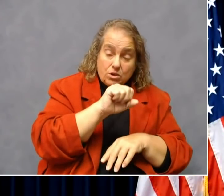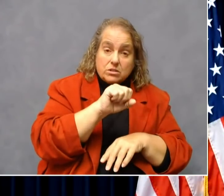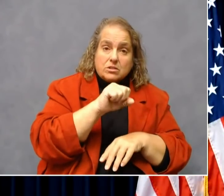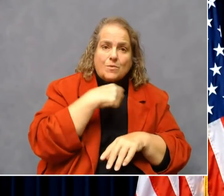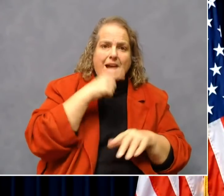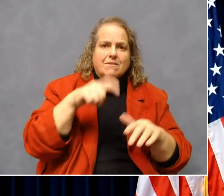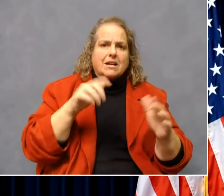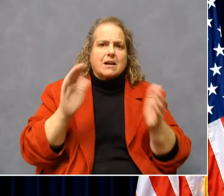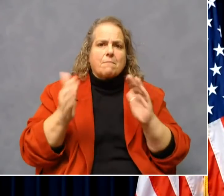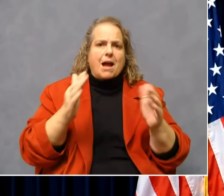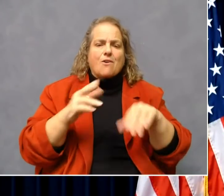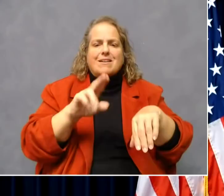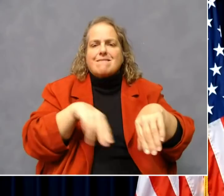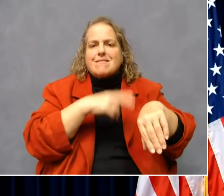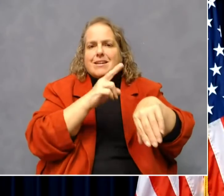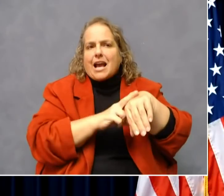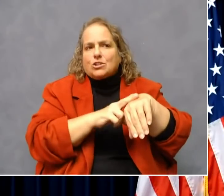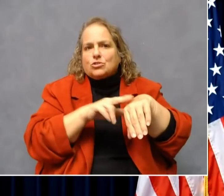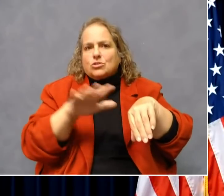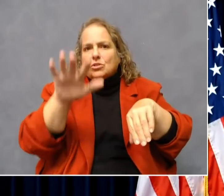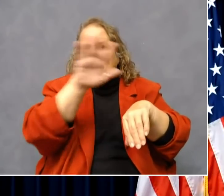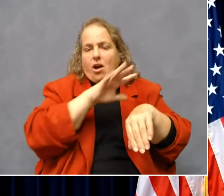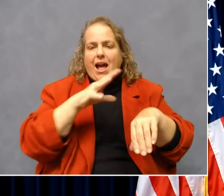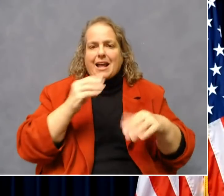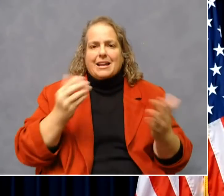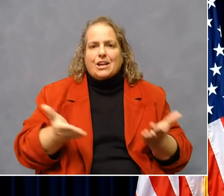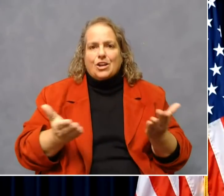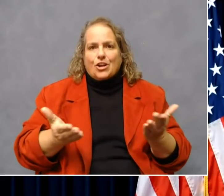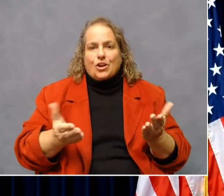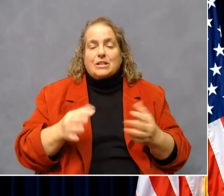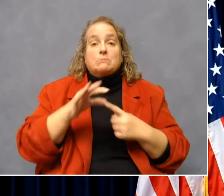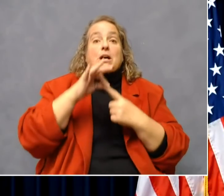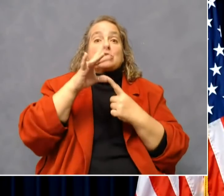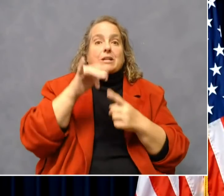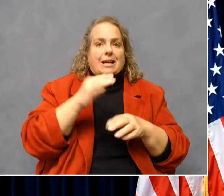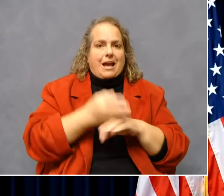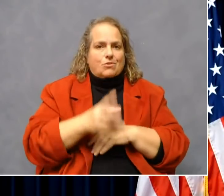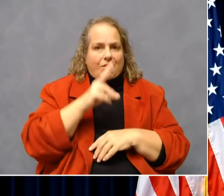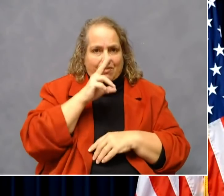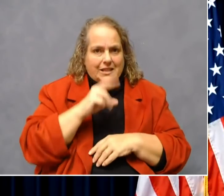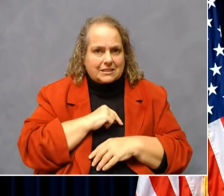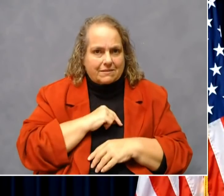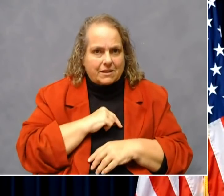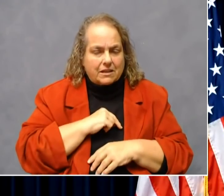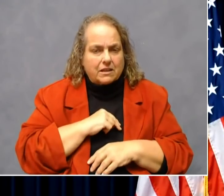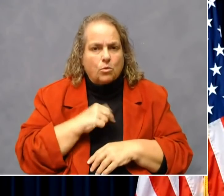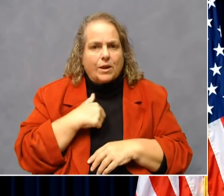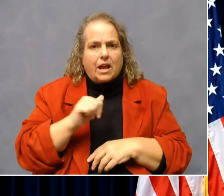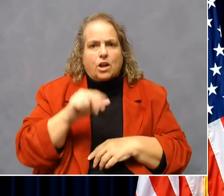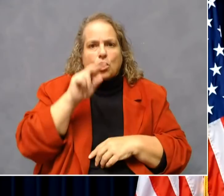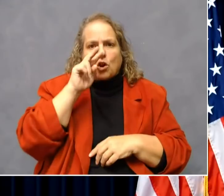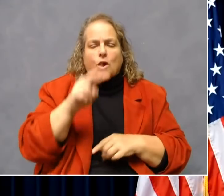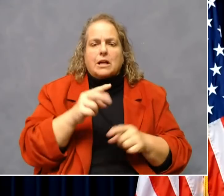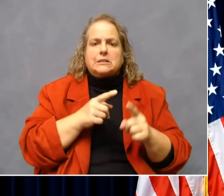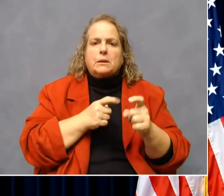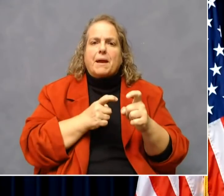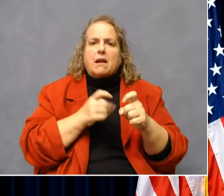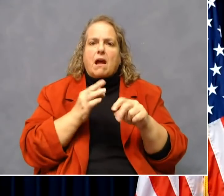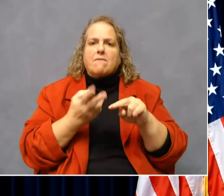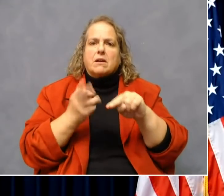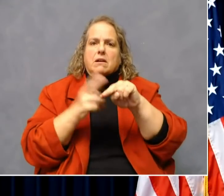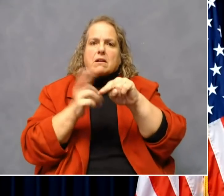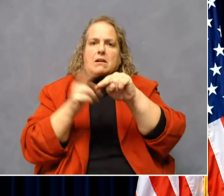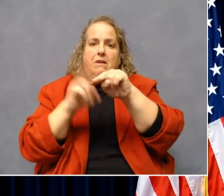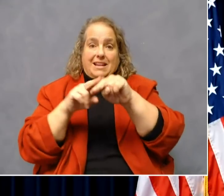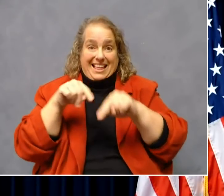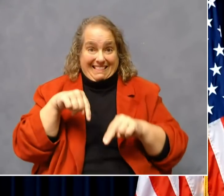here, especially after Thanksgiving. We'll be able to look at the speed of the increase, especially this next week as compared